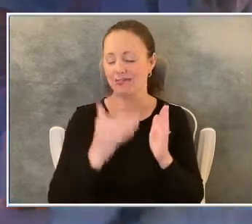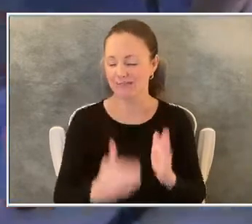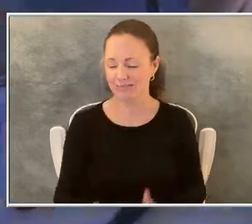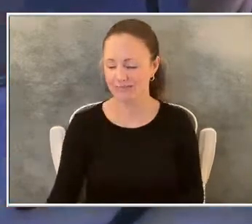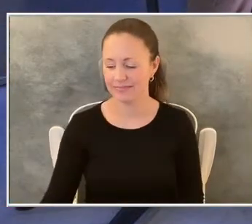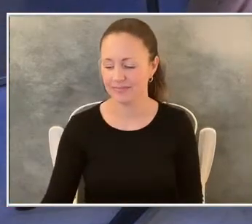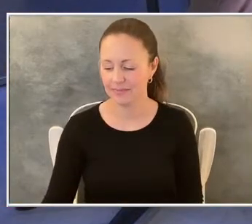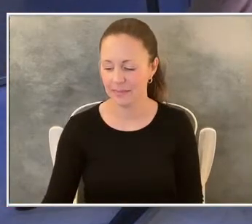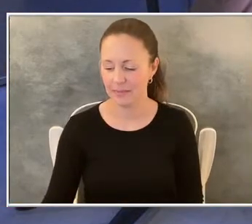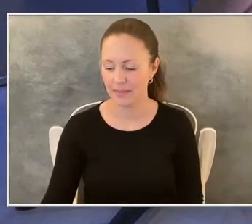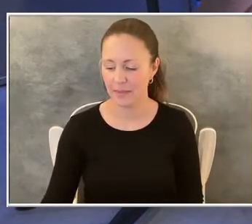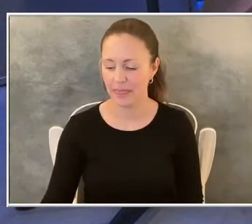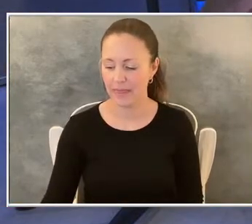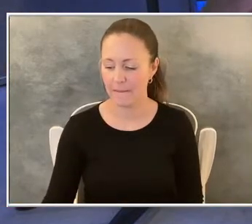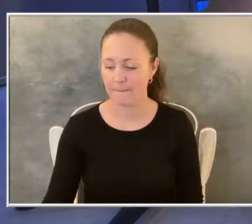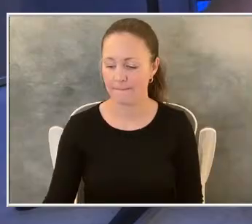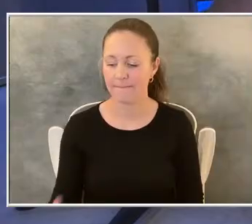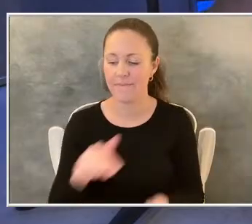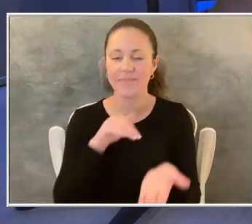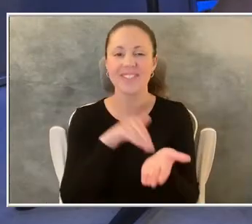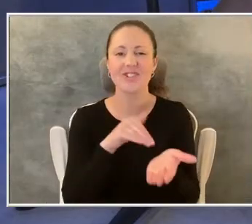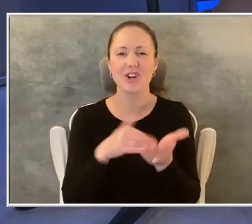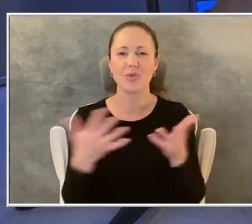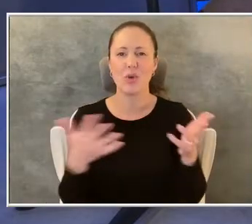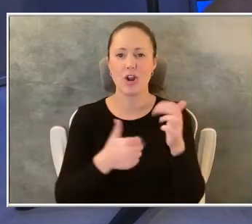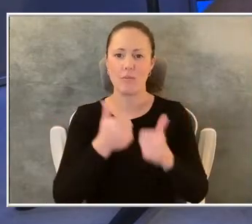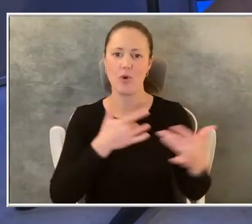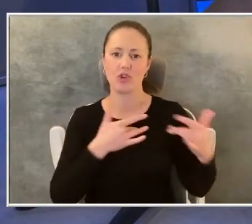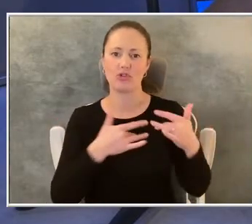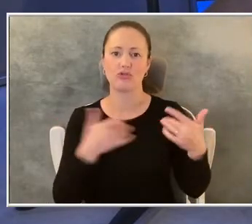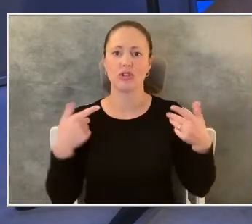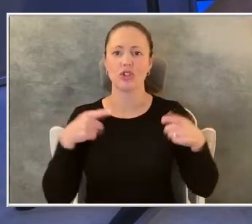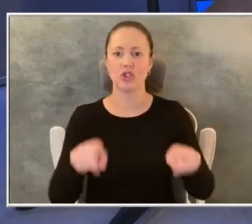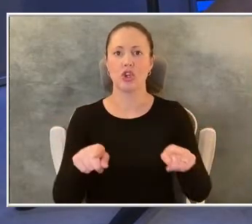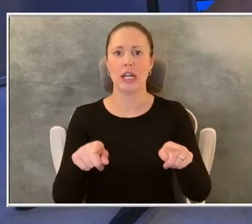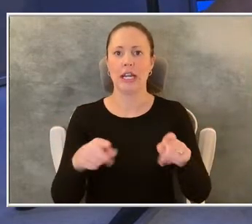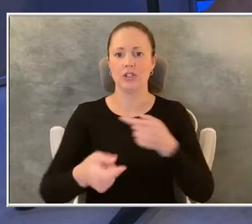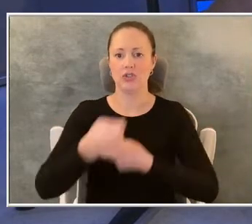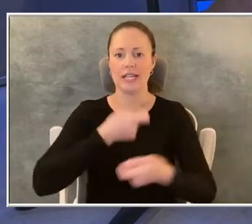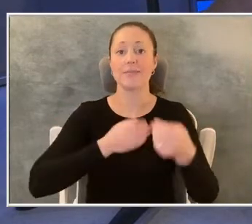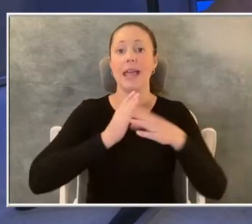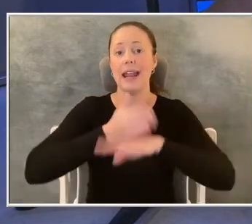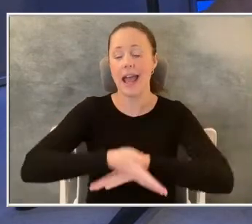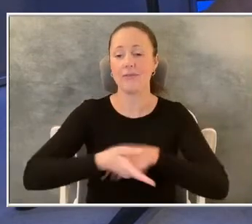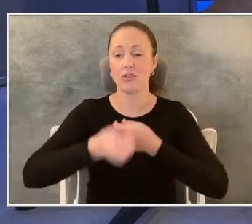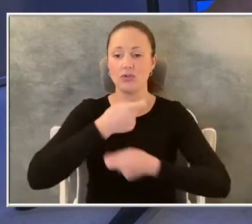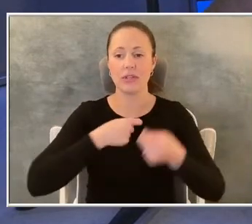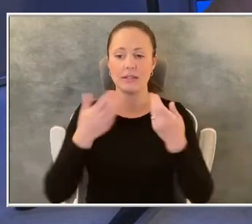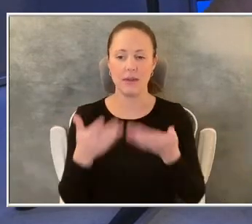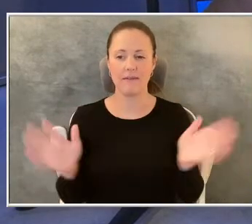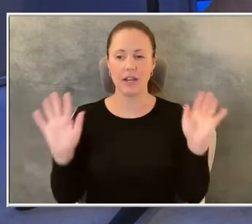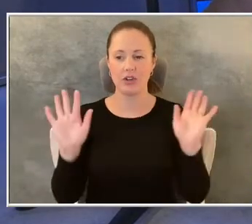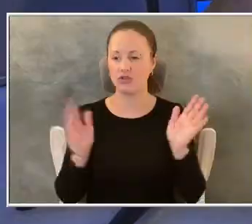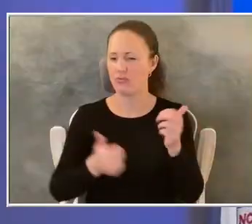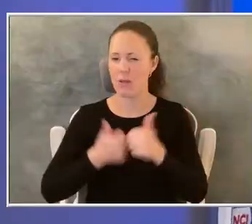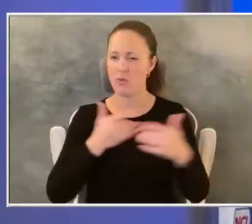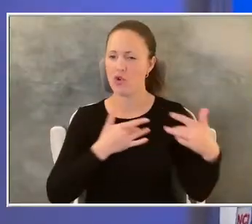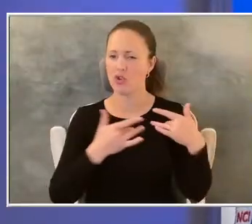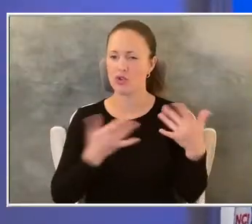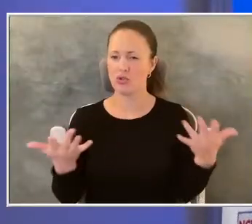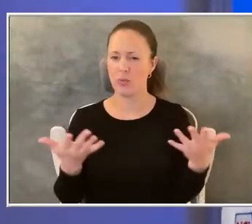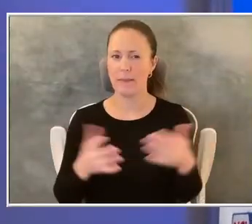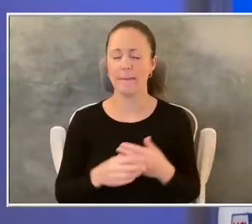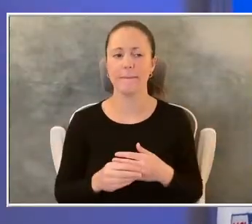Dr. Abhyankar, what are the biggest concerns during post-transplant, during that period, after the transplant happens? So after the transplant